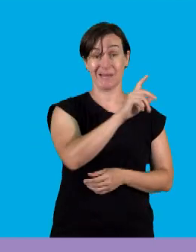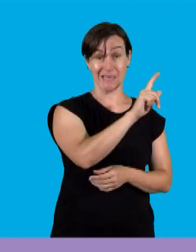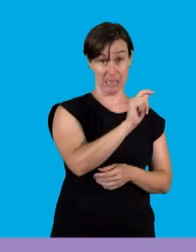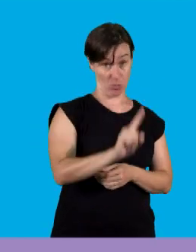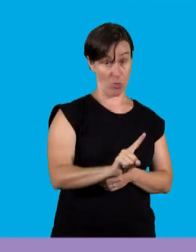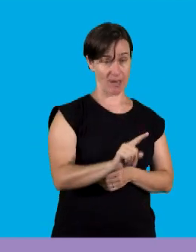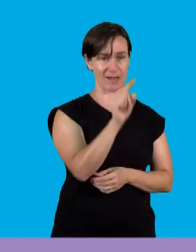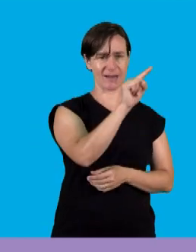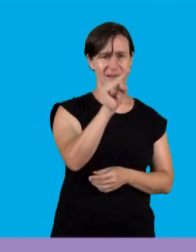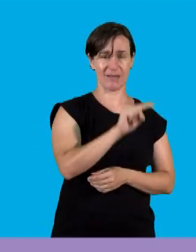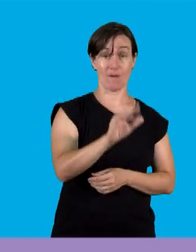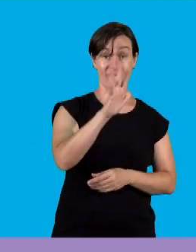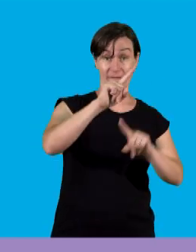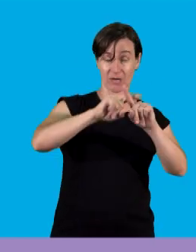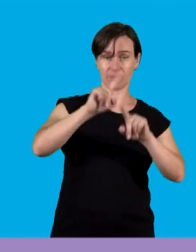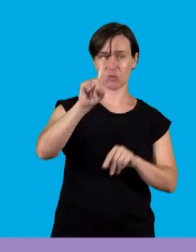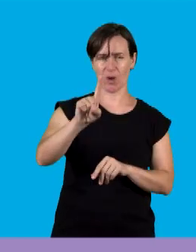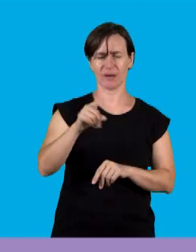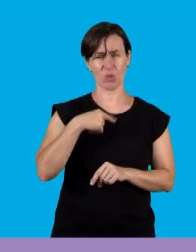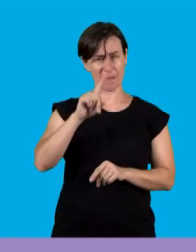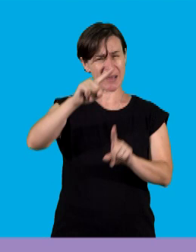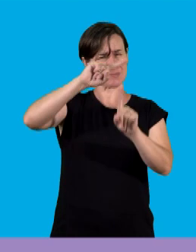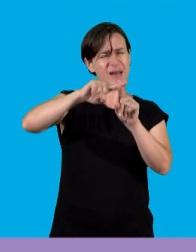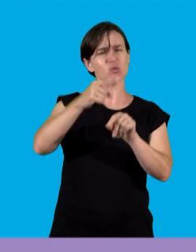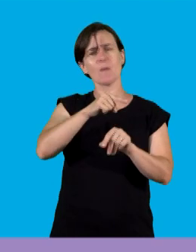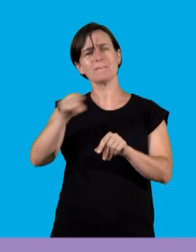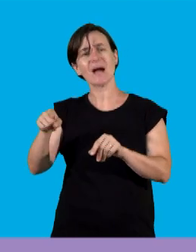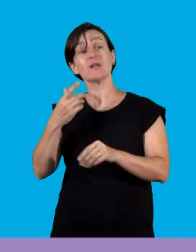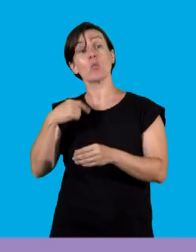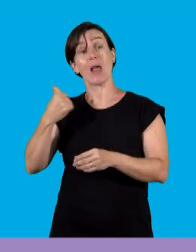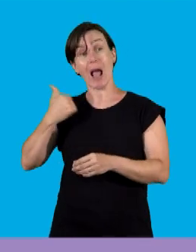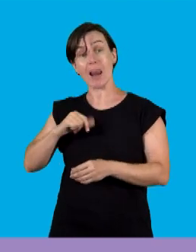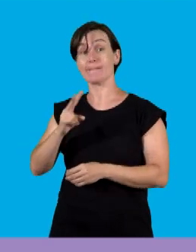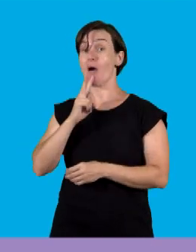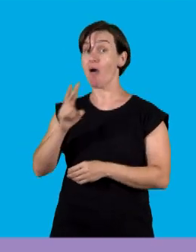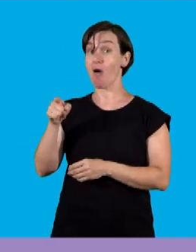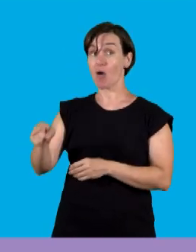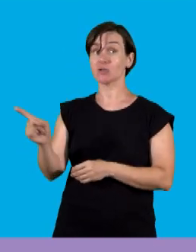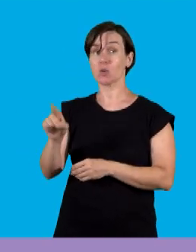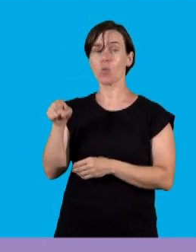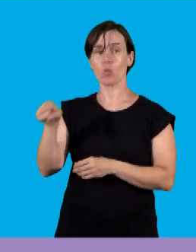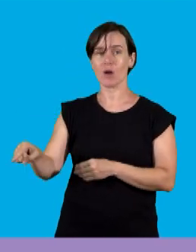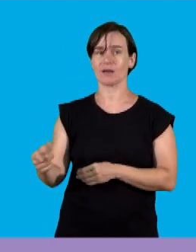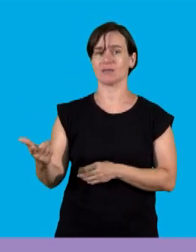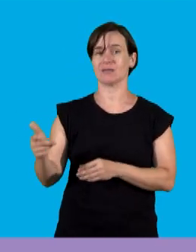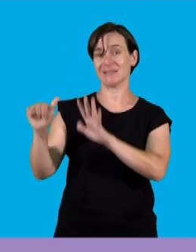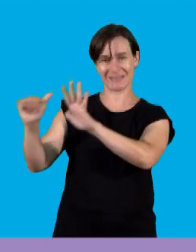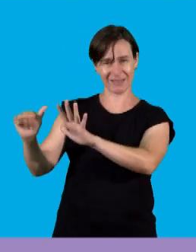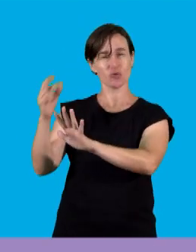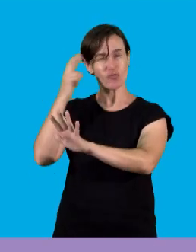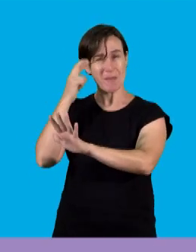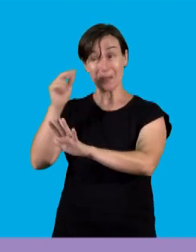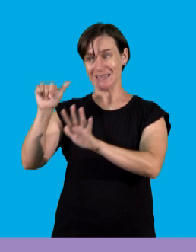5 multiplied by 1, and we are going to add or subtract a constant so that we can get to the first term, which